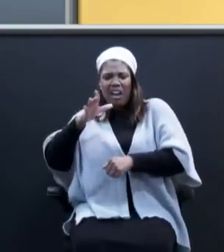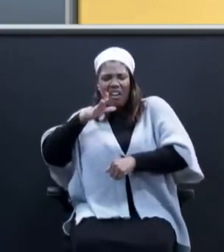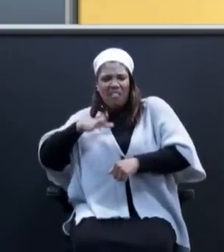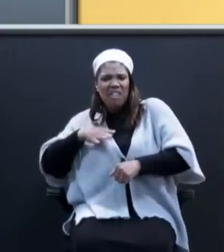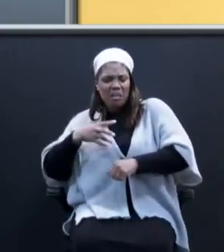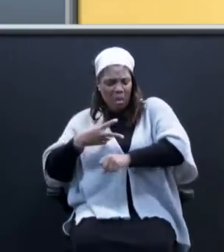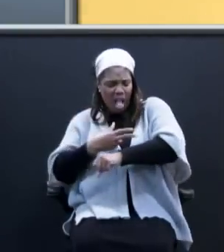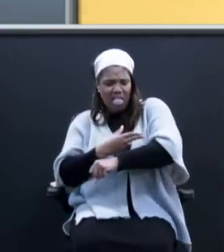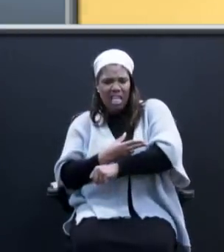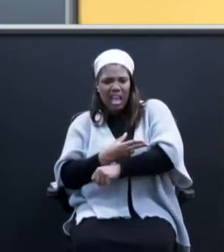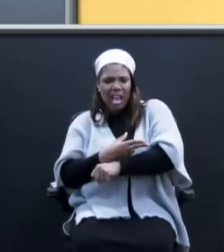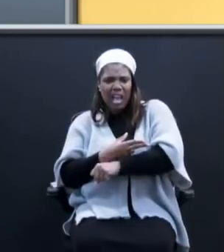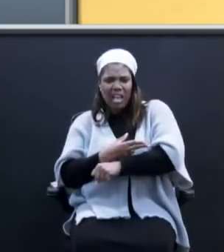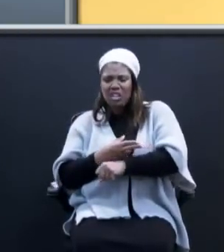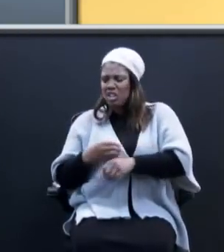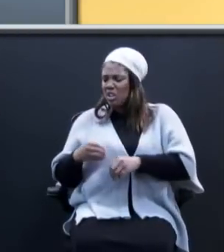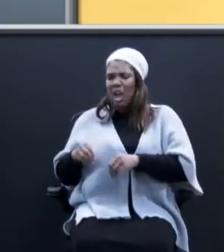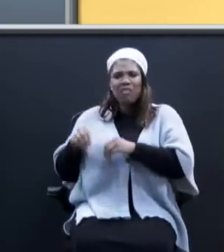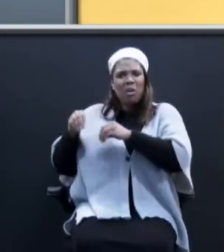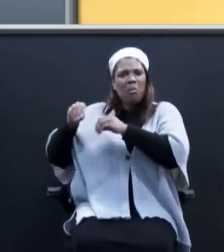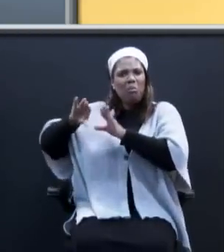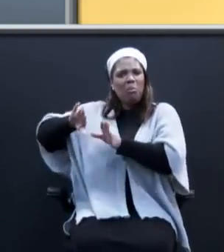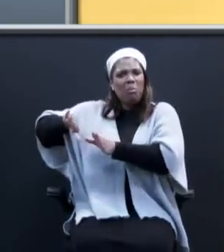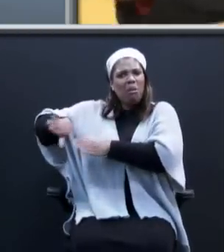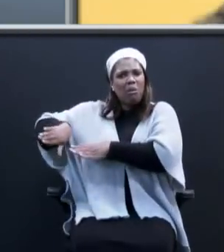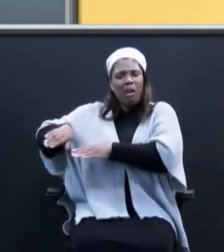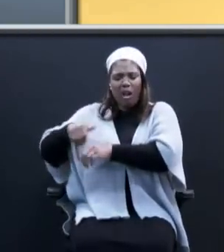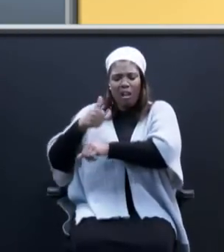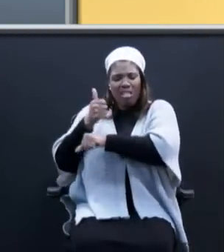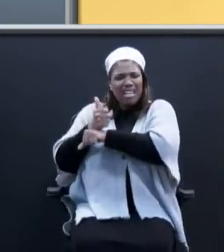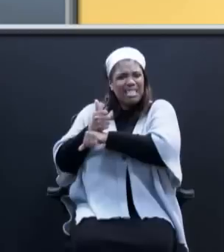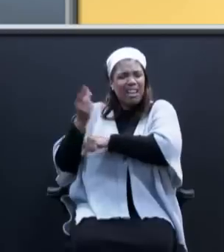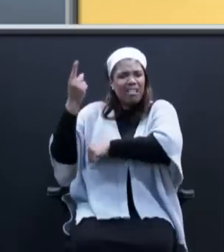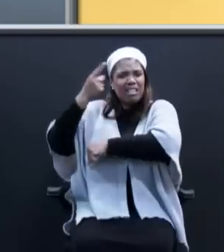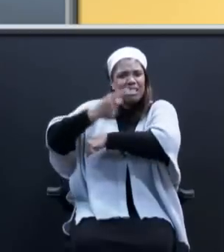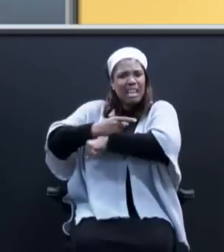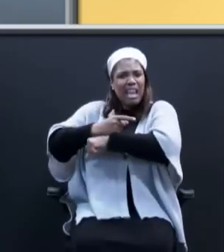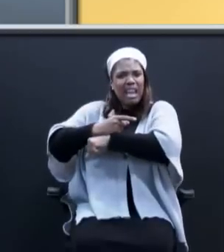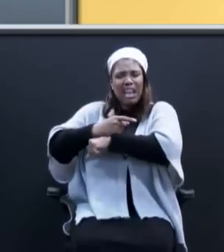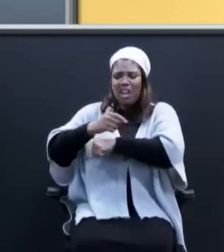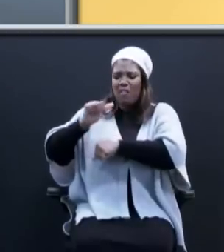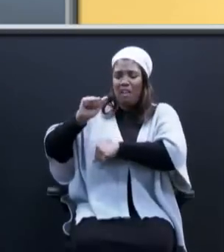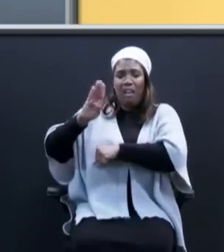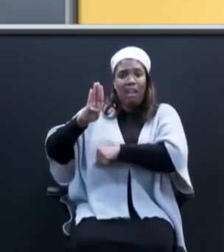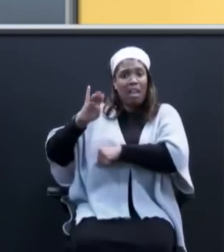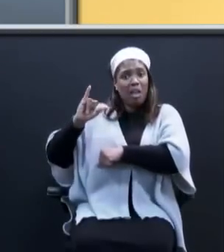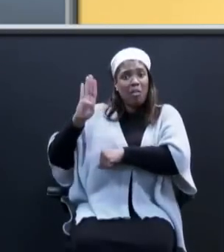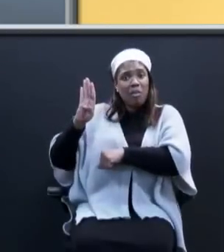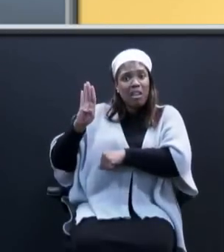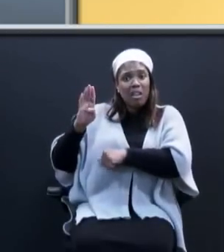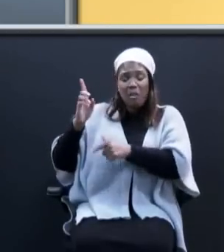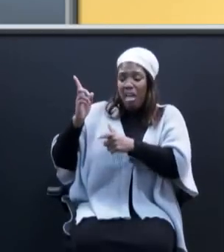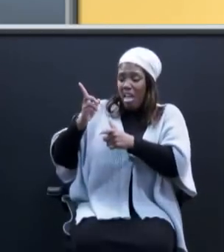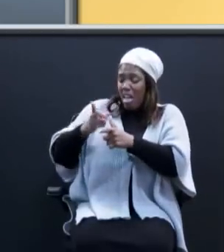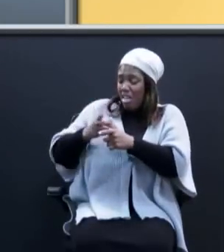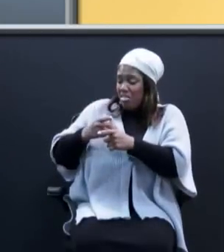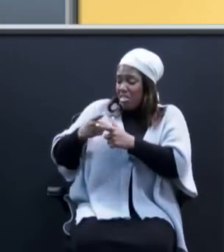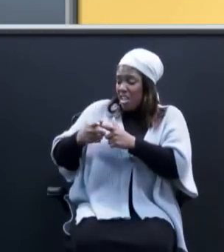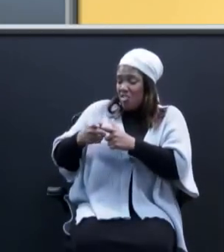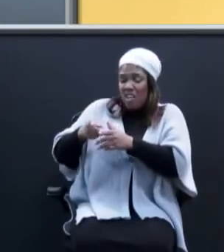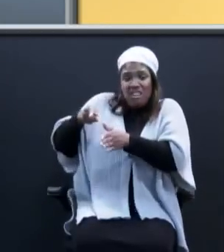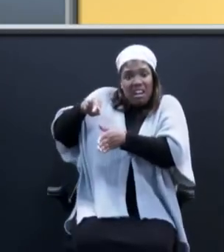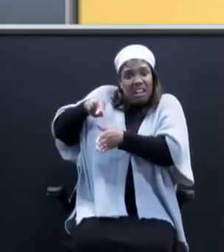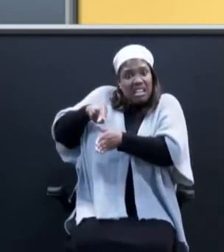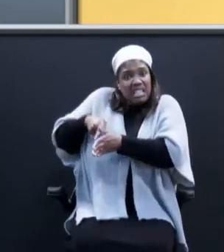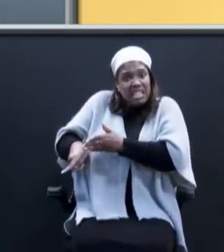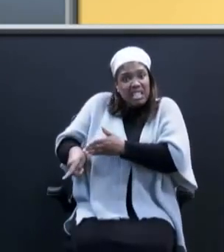you got to put it up on the 10th day of the month Abib. And then you kill it on the 14th day of the